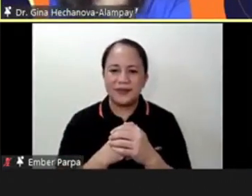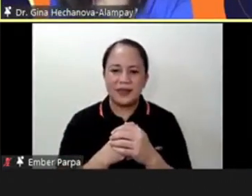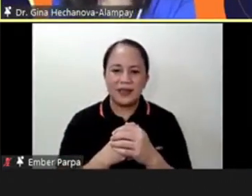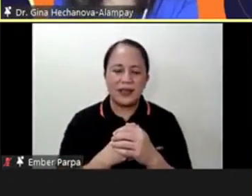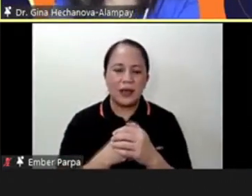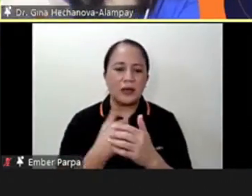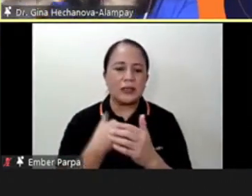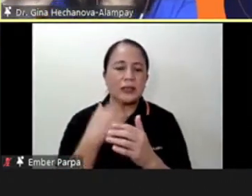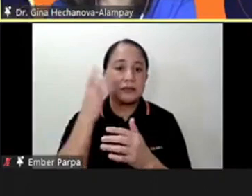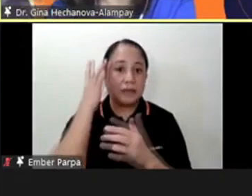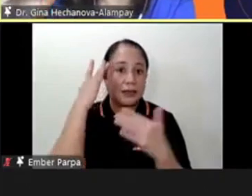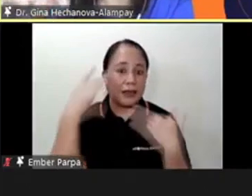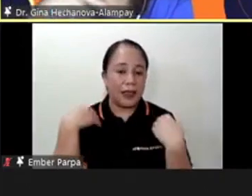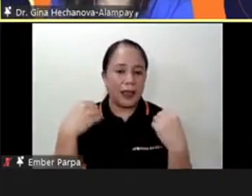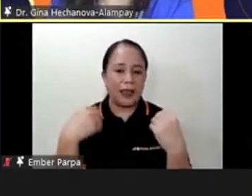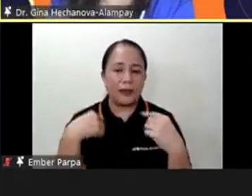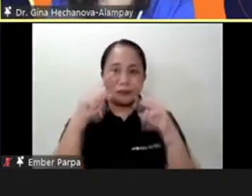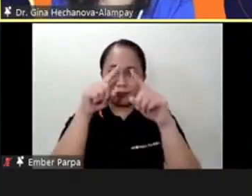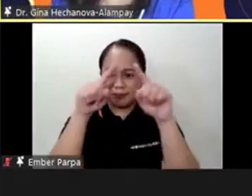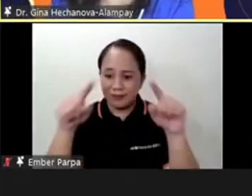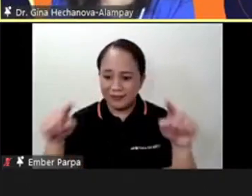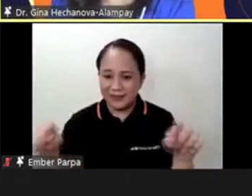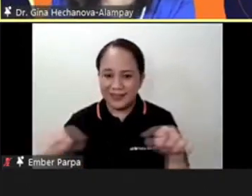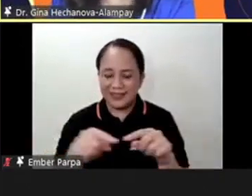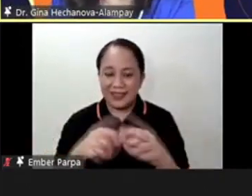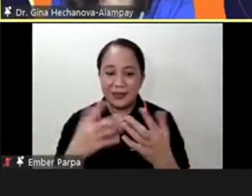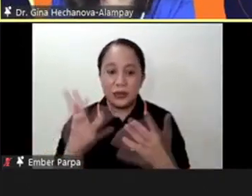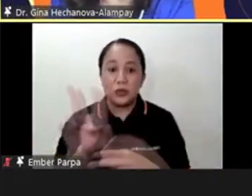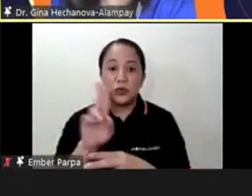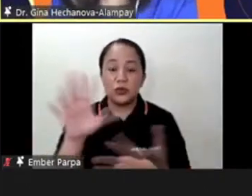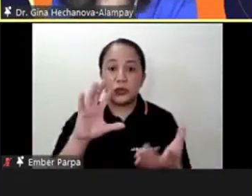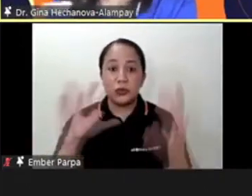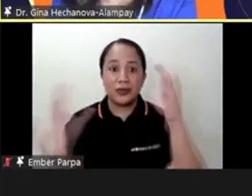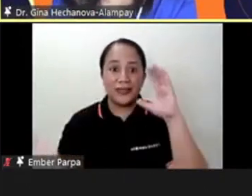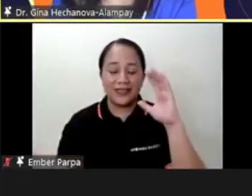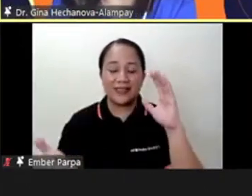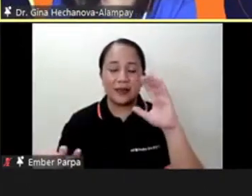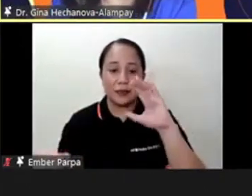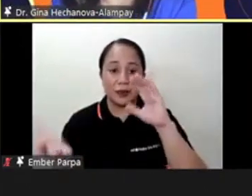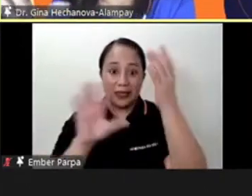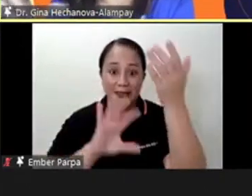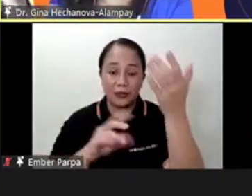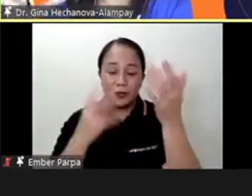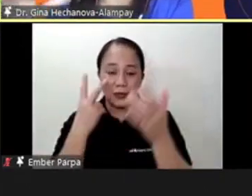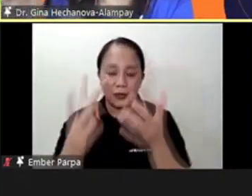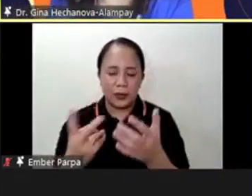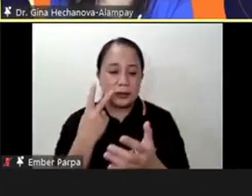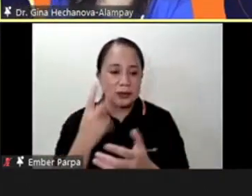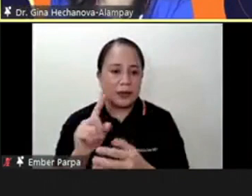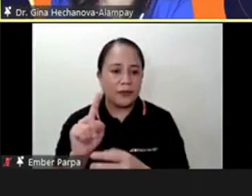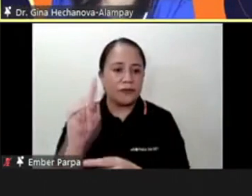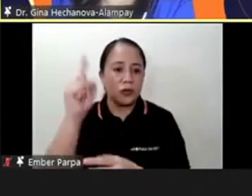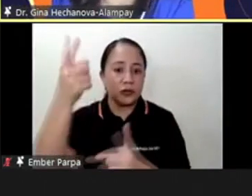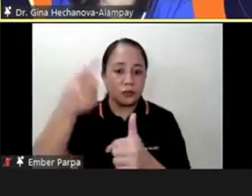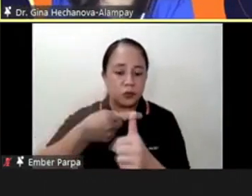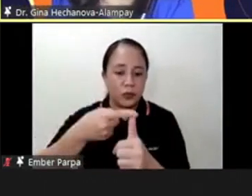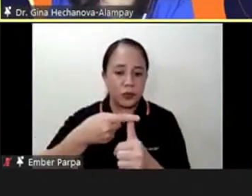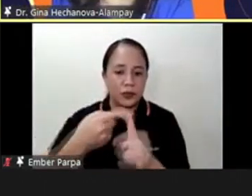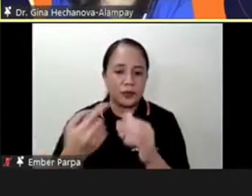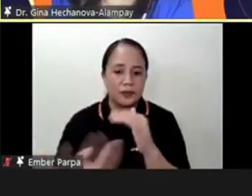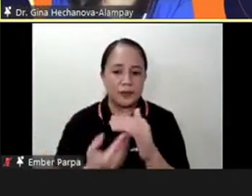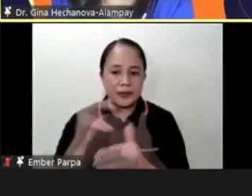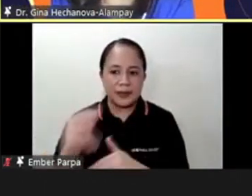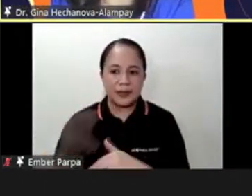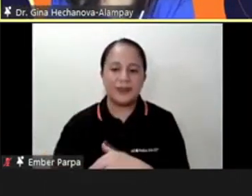pyramid that we use for disasters. And here, as you can see, the first priority is basic